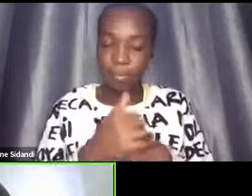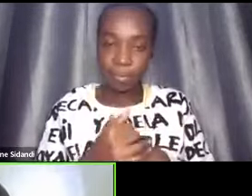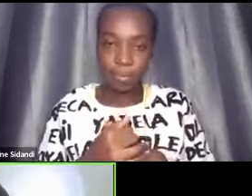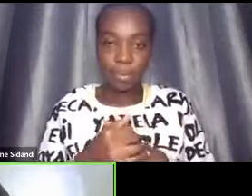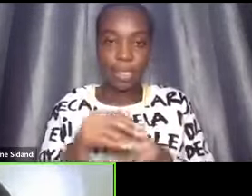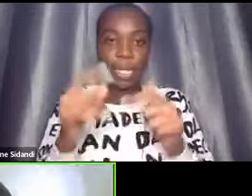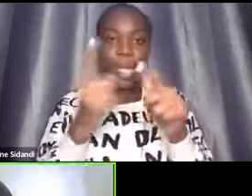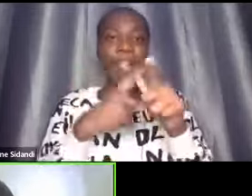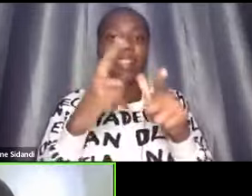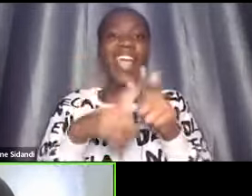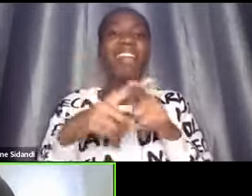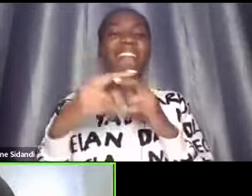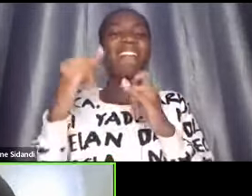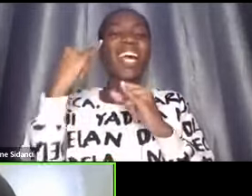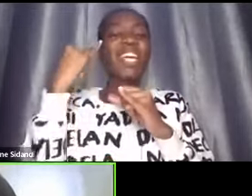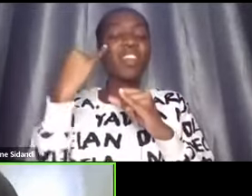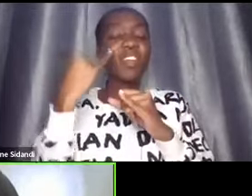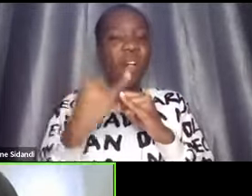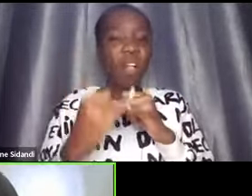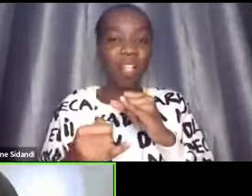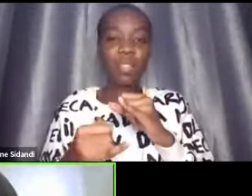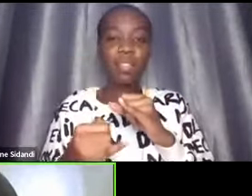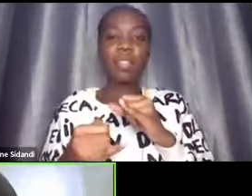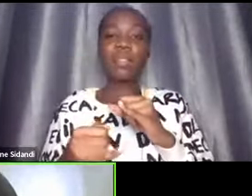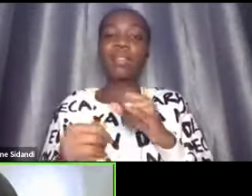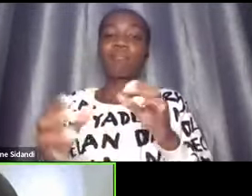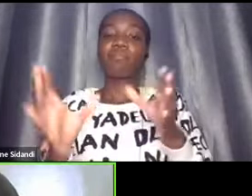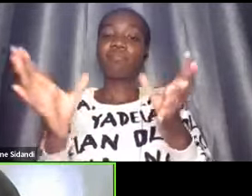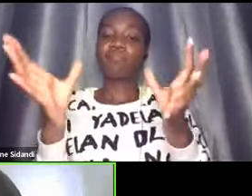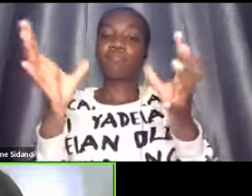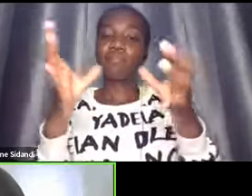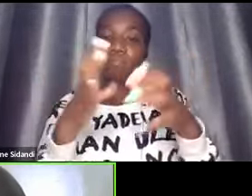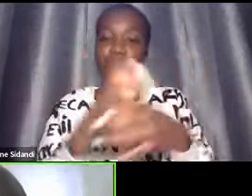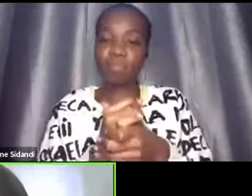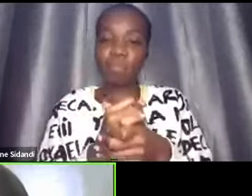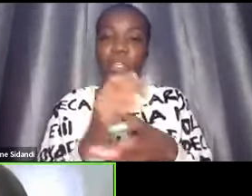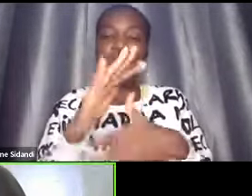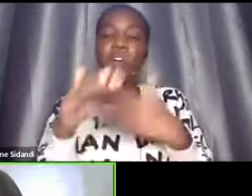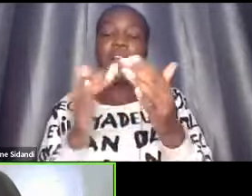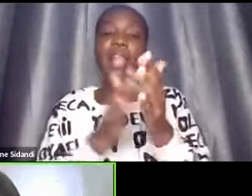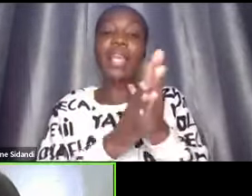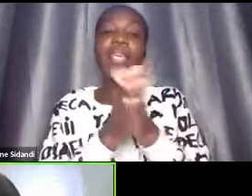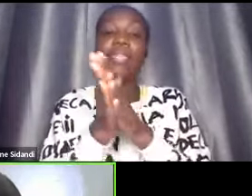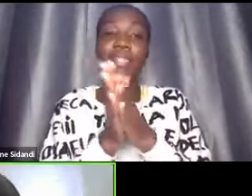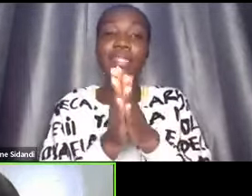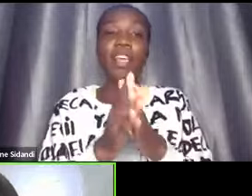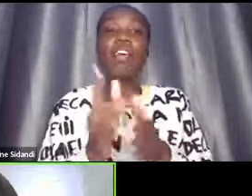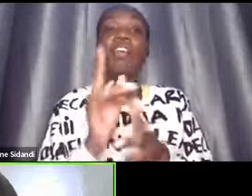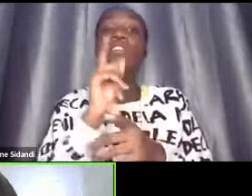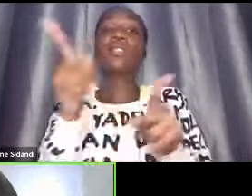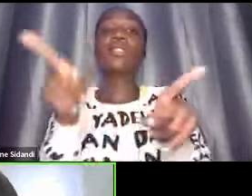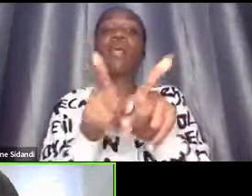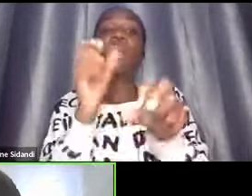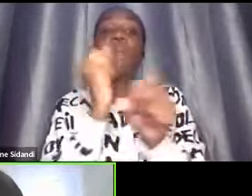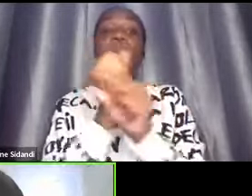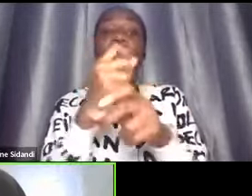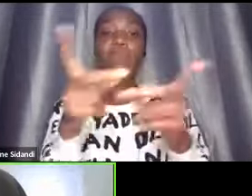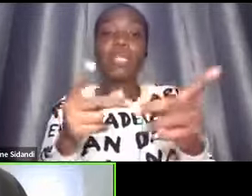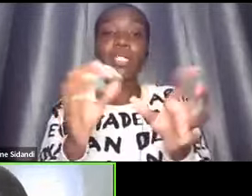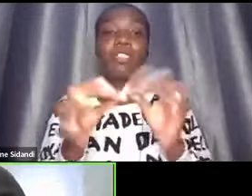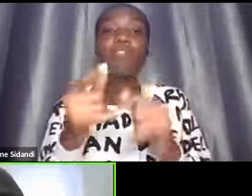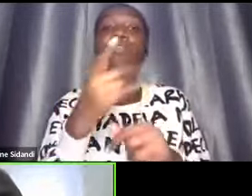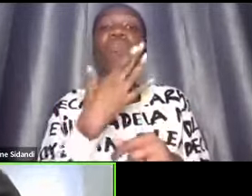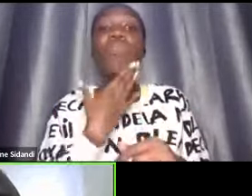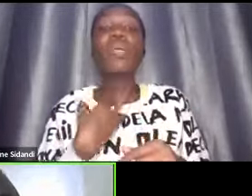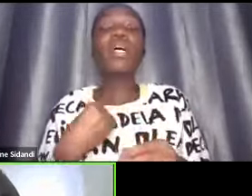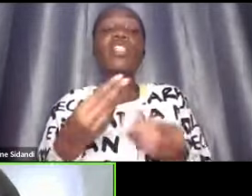eventually, he reconciled those interests. Even in the workplace, if you want to resolve conflicts, first of all,